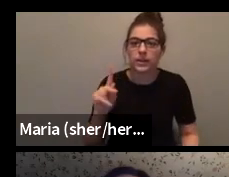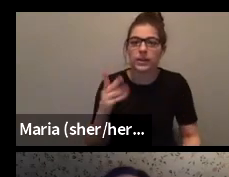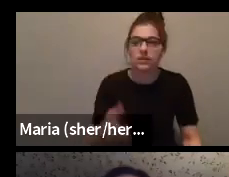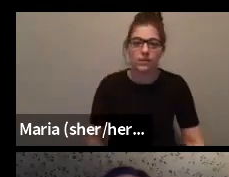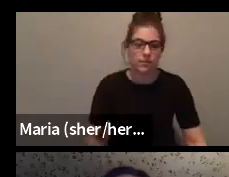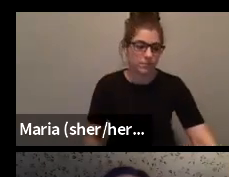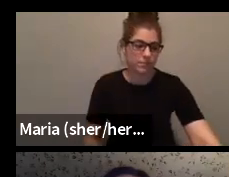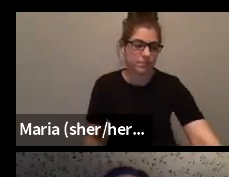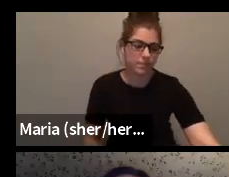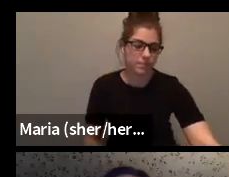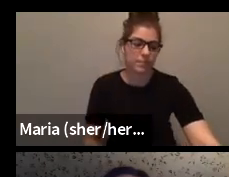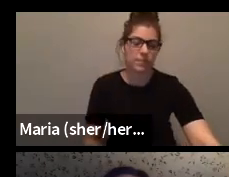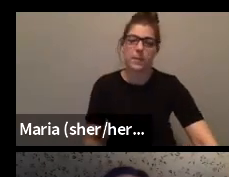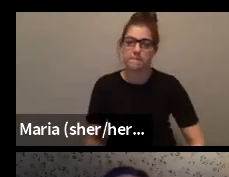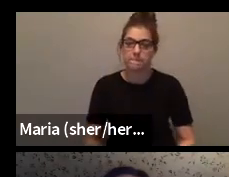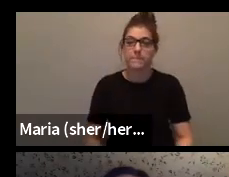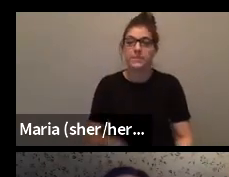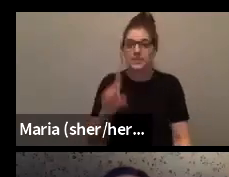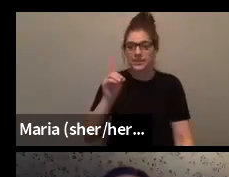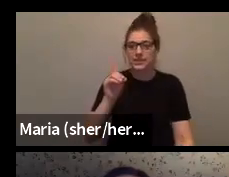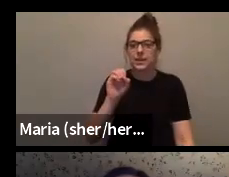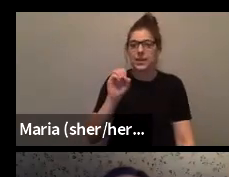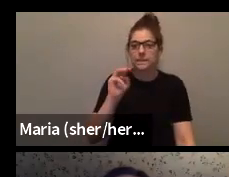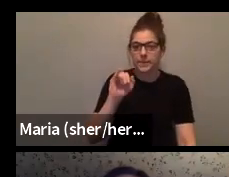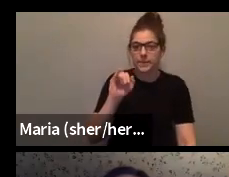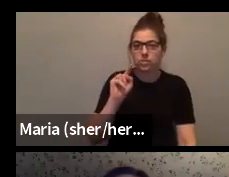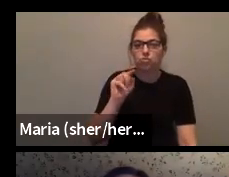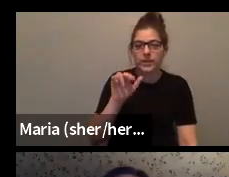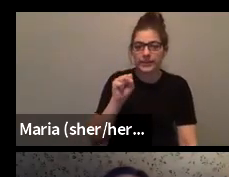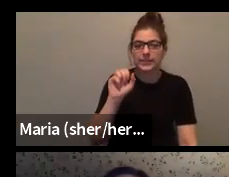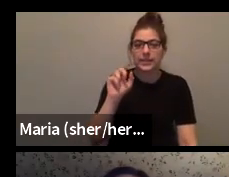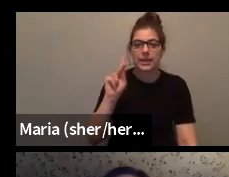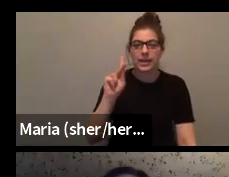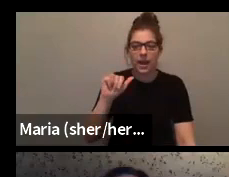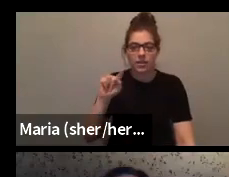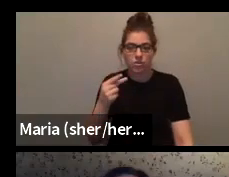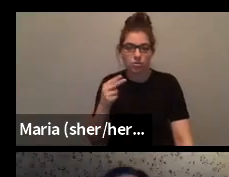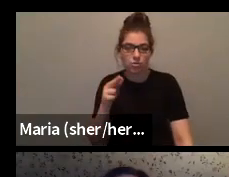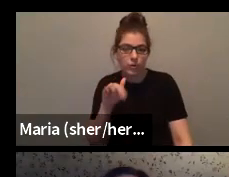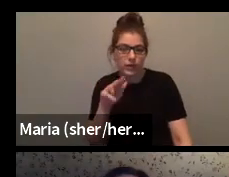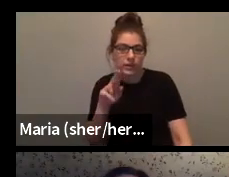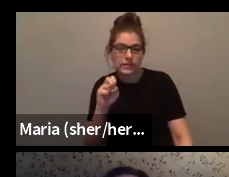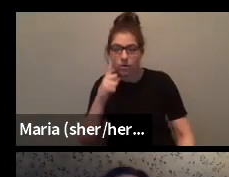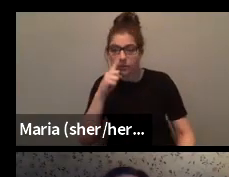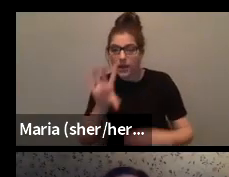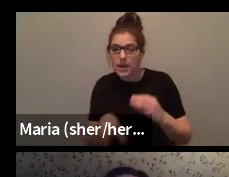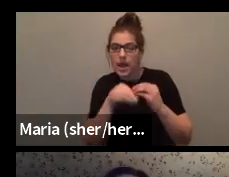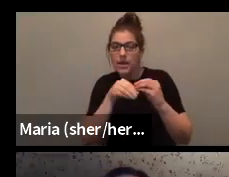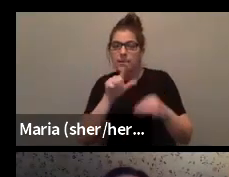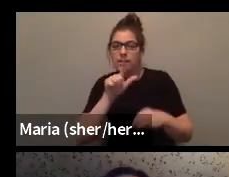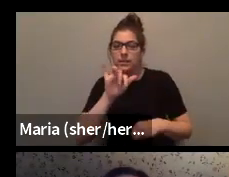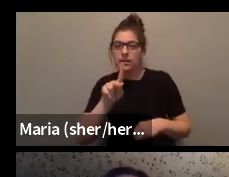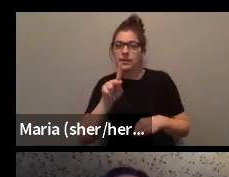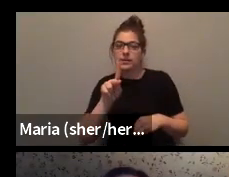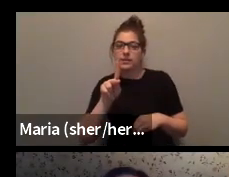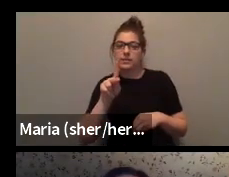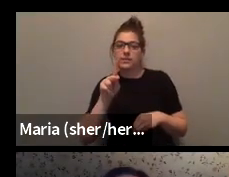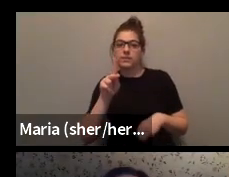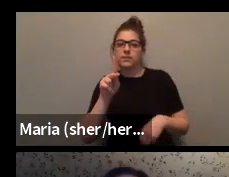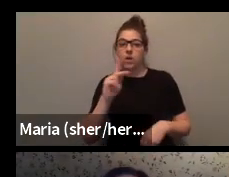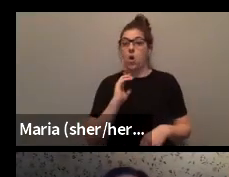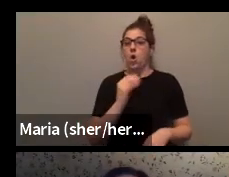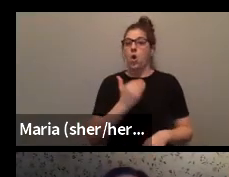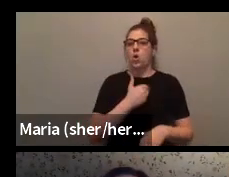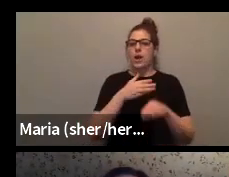So Demetrius and Catherine and Charles, could you all add the link to the after party now? Our after party,